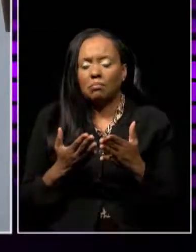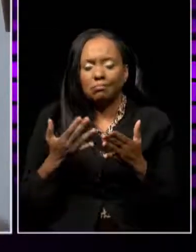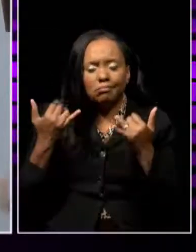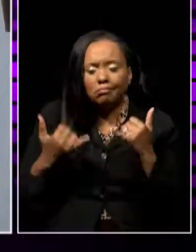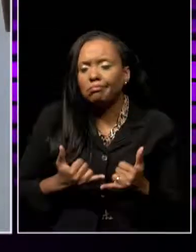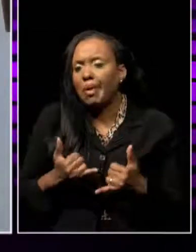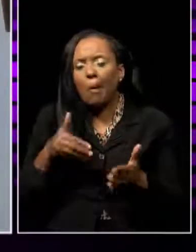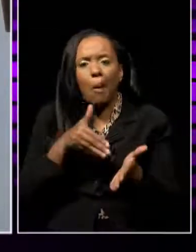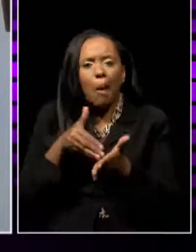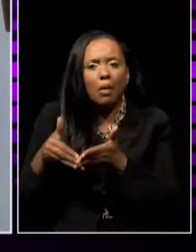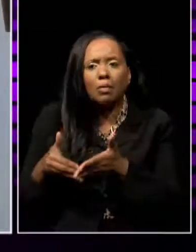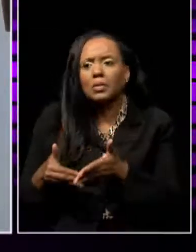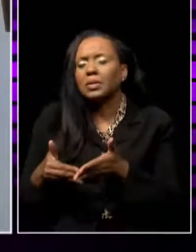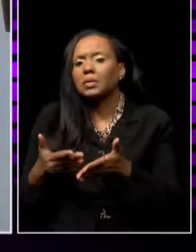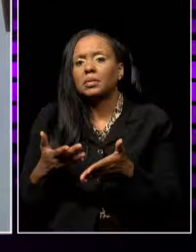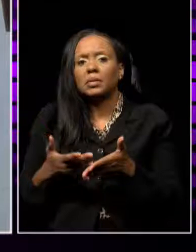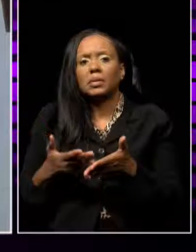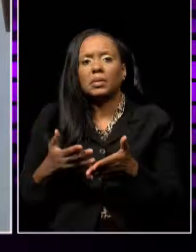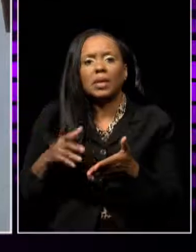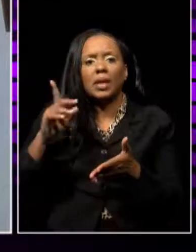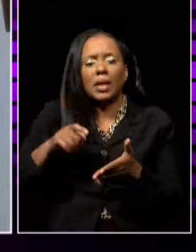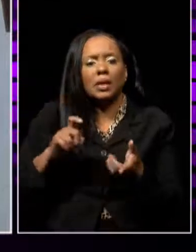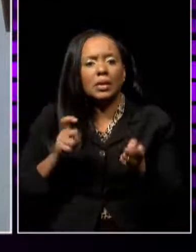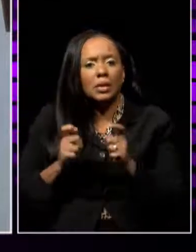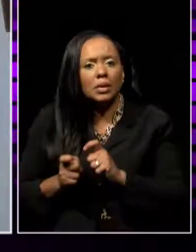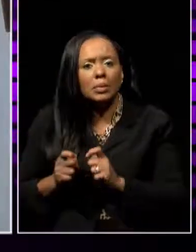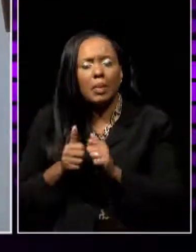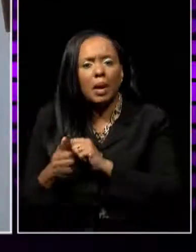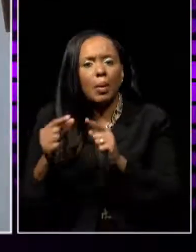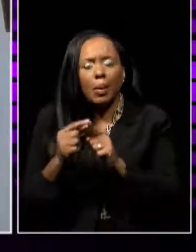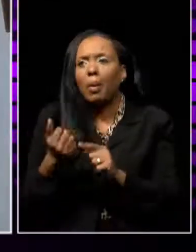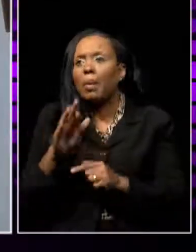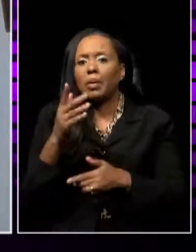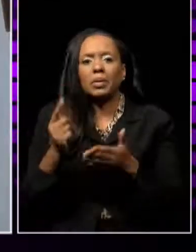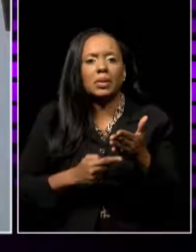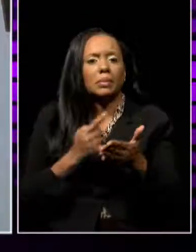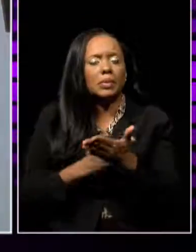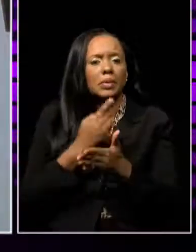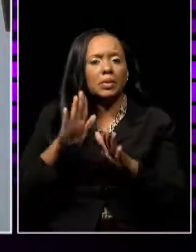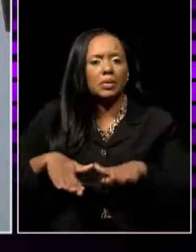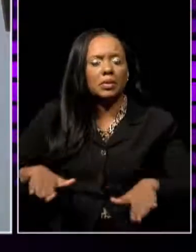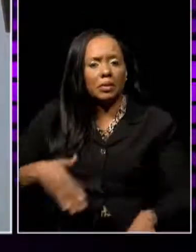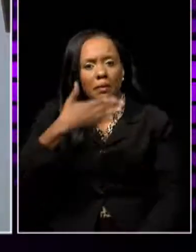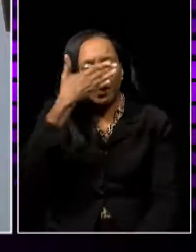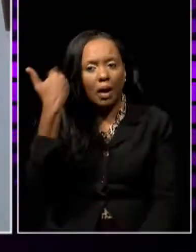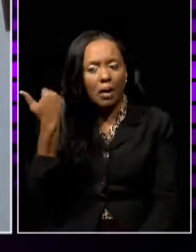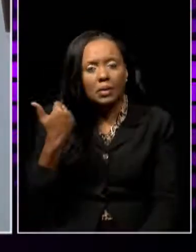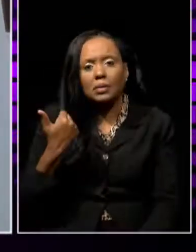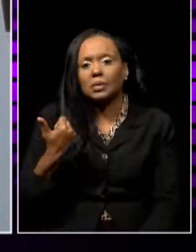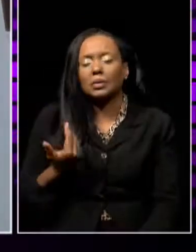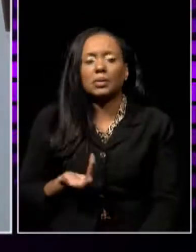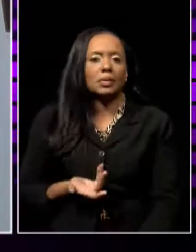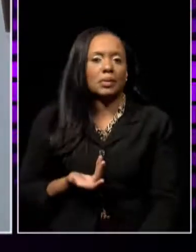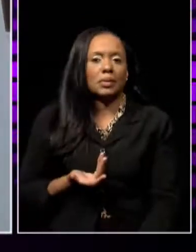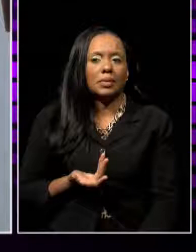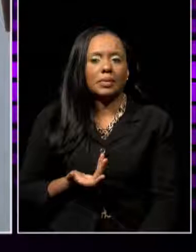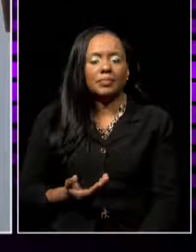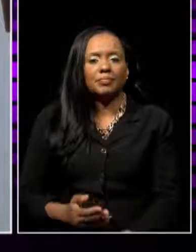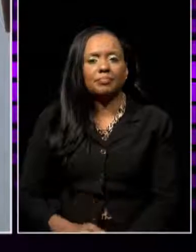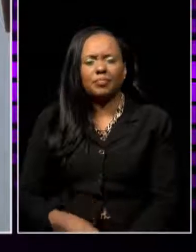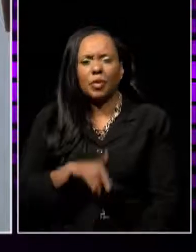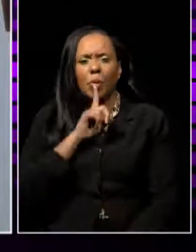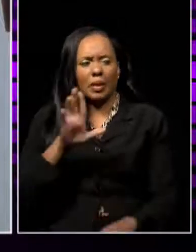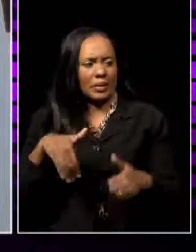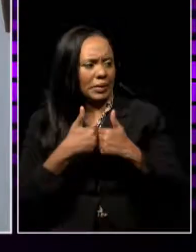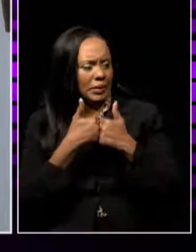reset. Sometimes they forgot, and it is just the major problem that I'm having. But I found that through